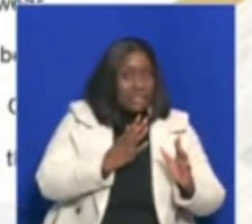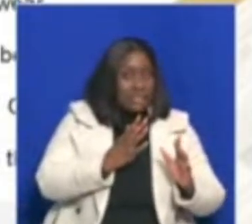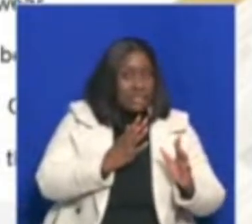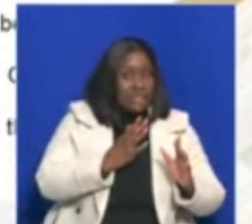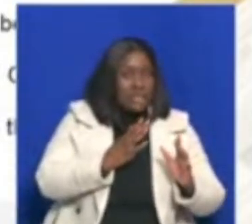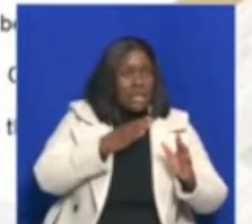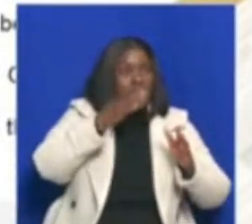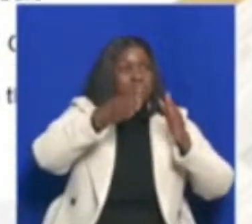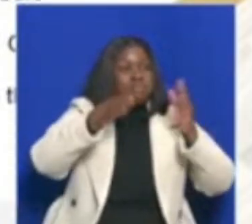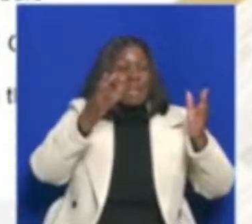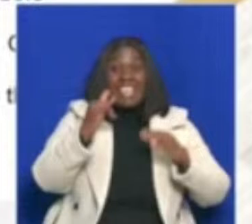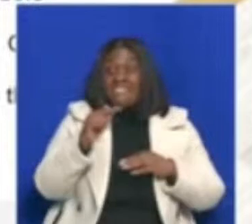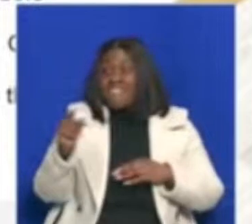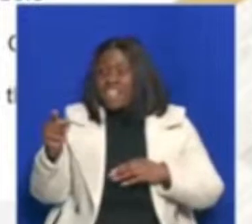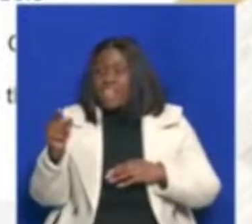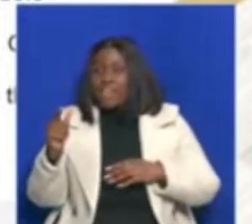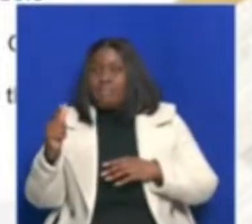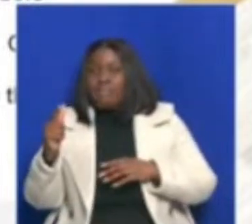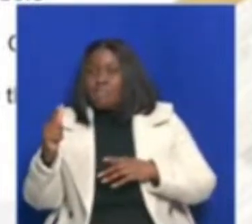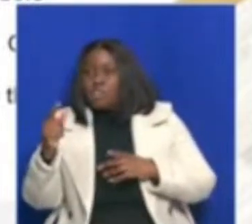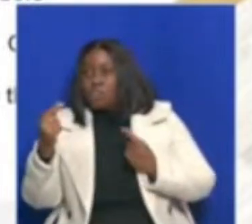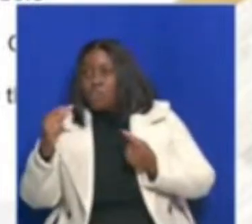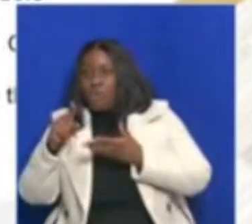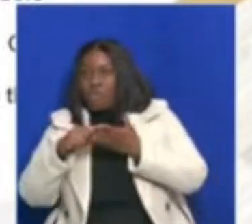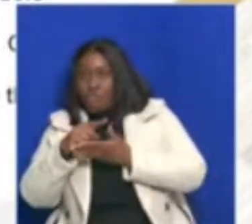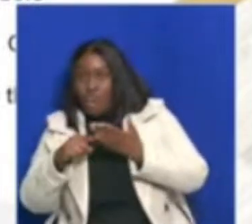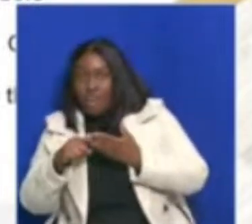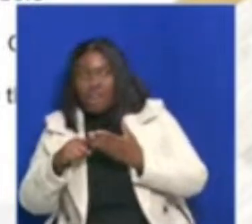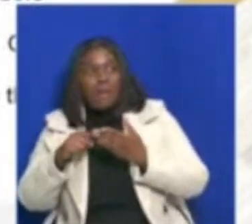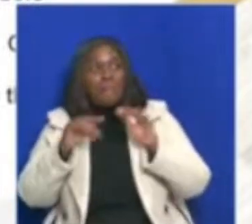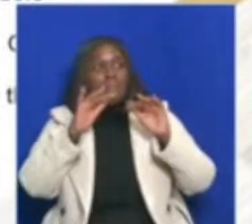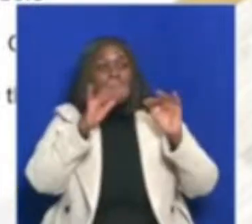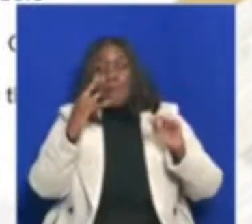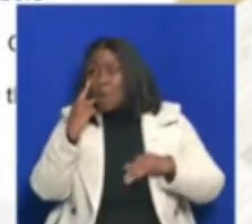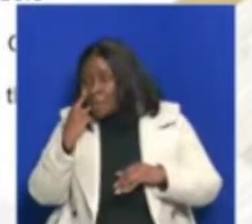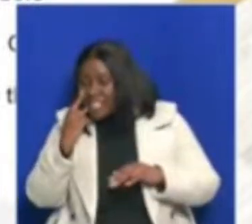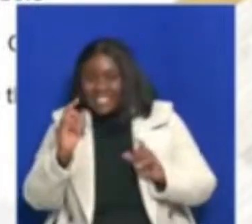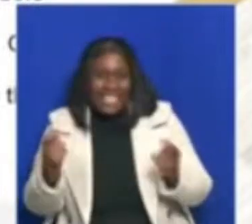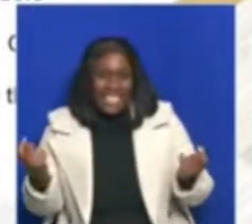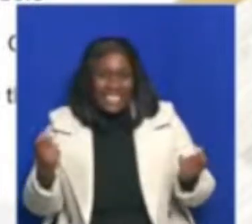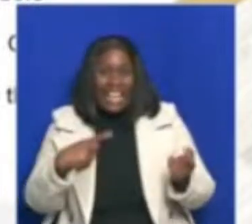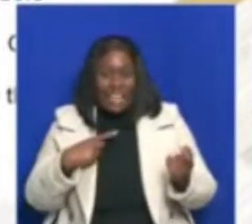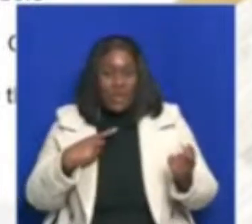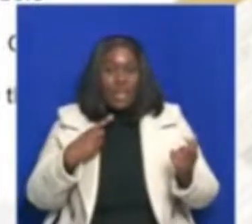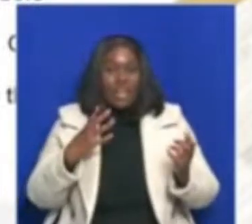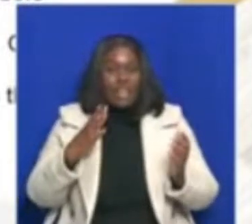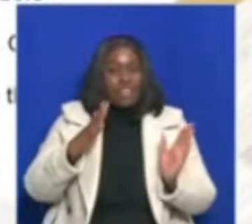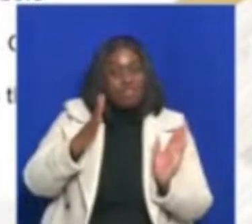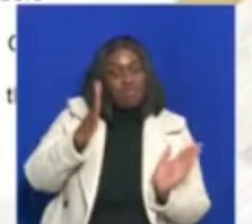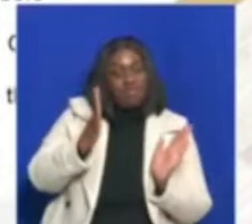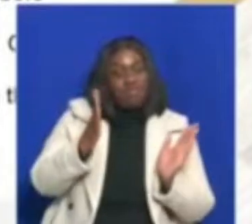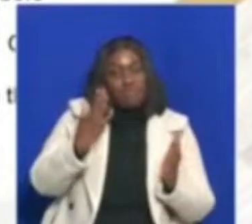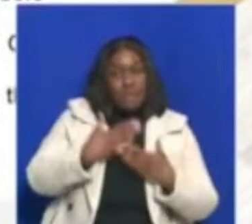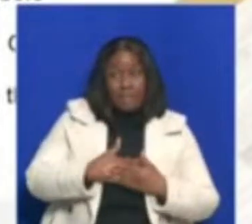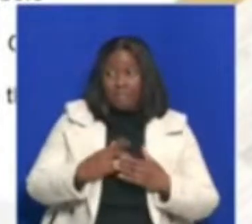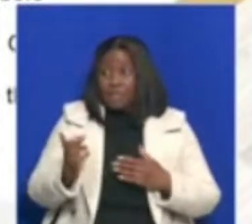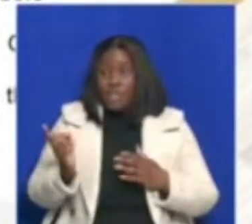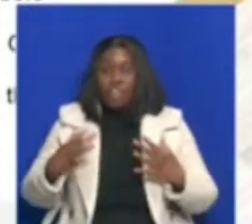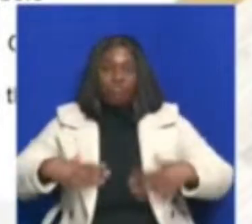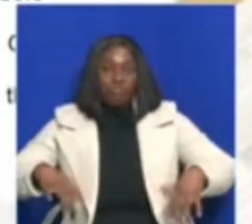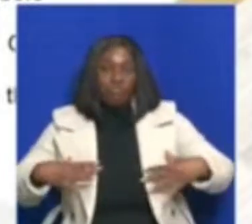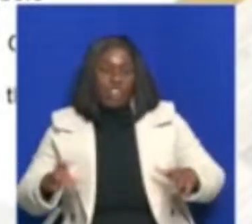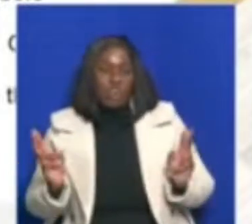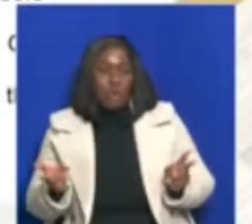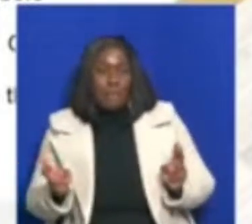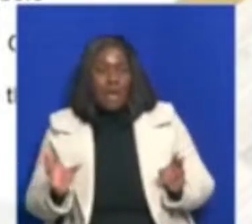the SAPS. The members on most of these operations are wearing civilian clothing and or balaclavas or